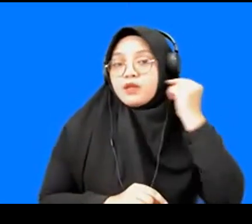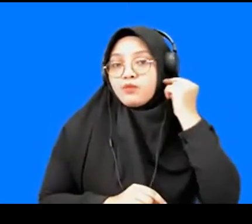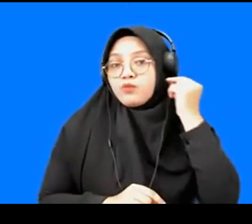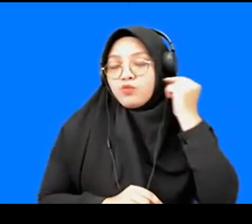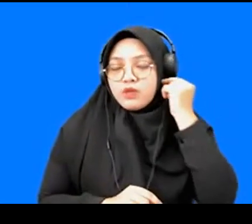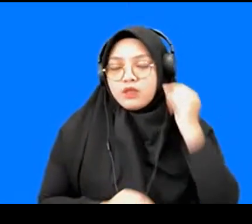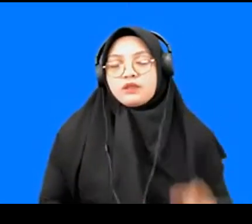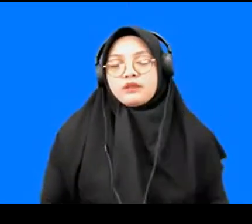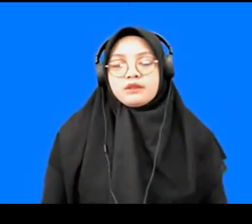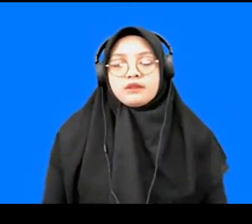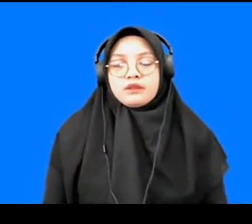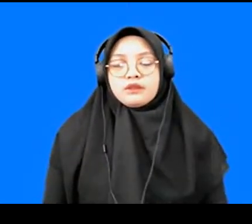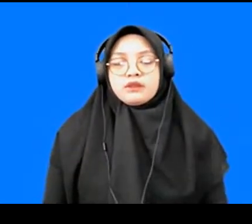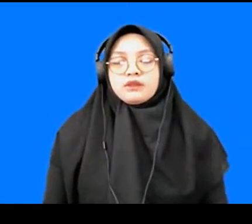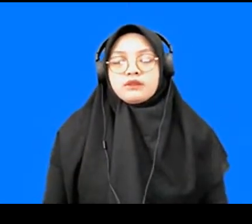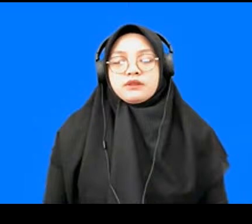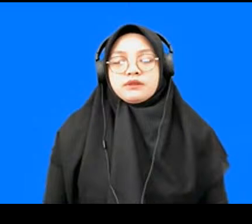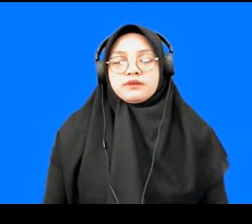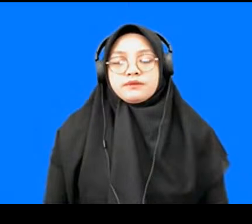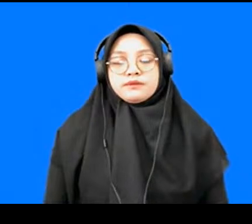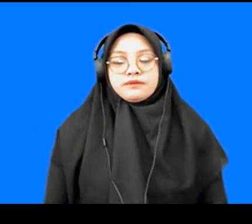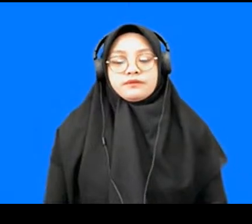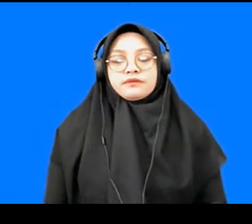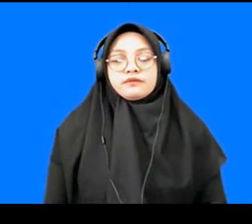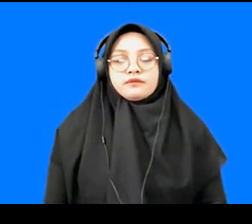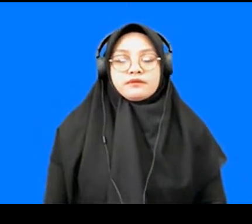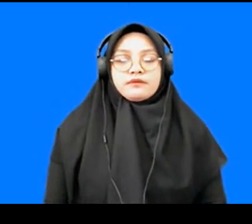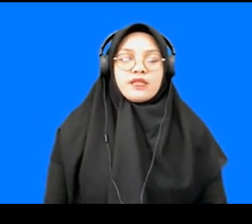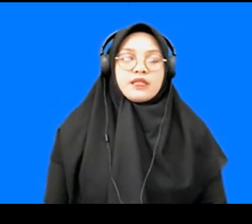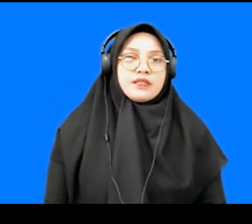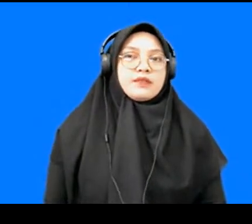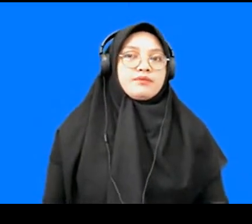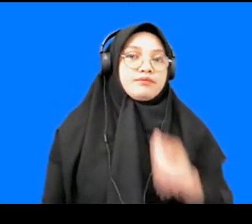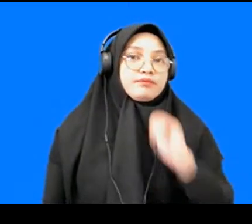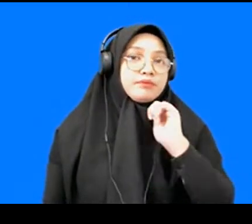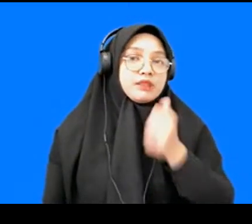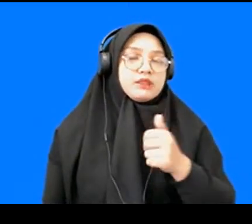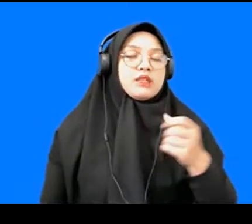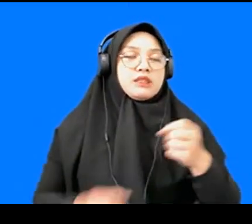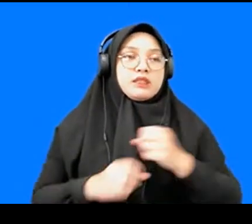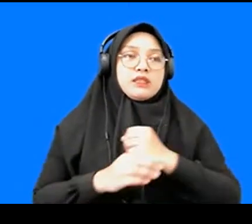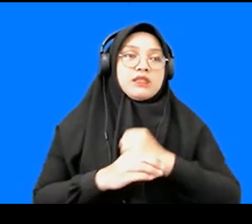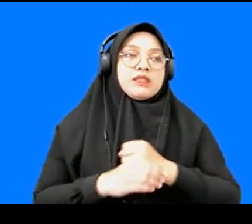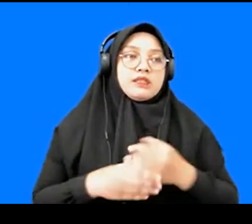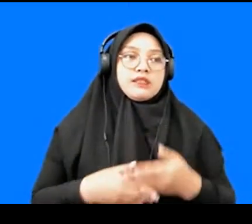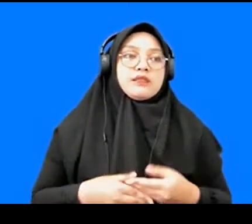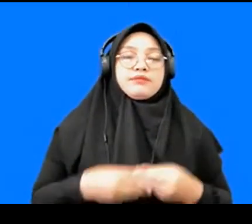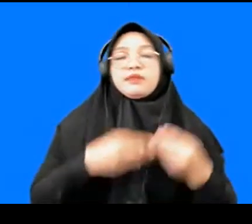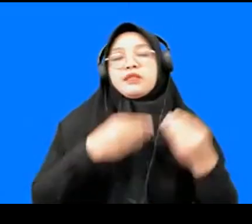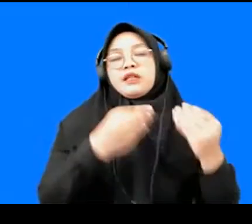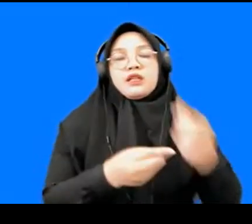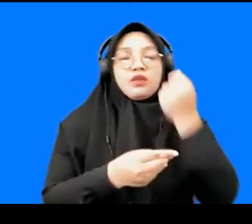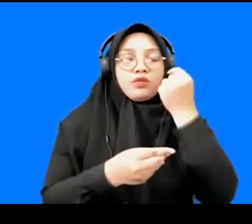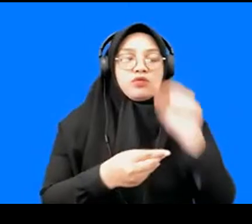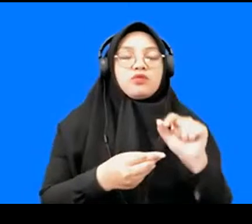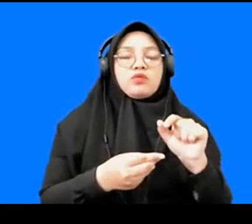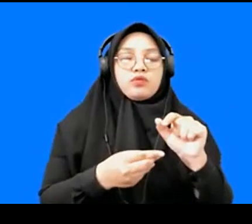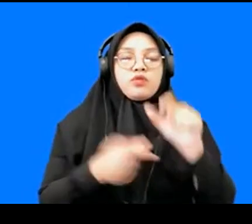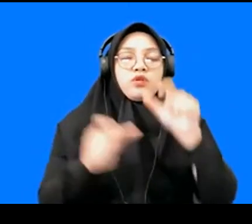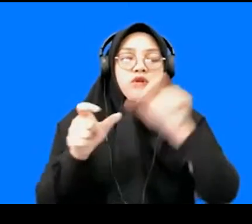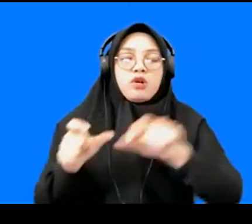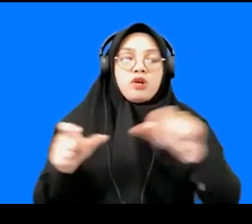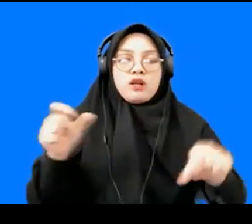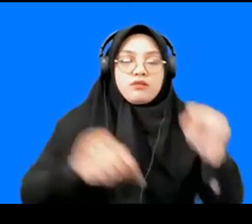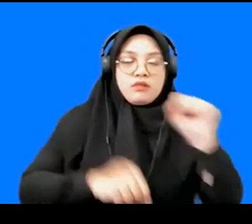can be distributed for the unpaid care work, for instance. And I'm sorry that I couldn't answer your